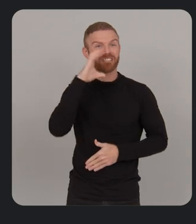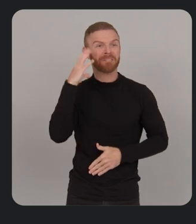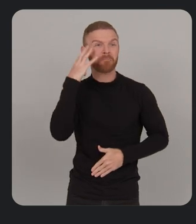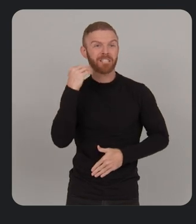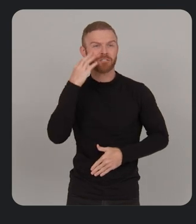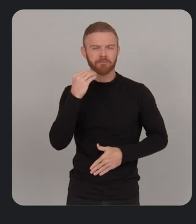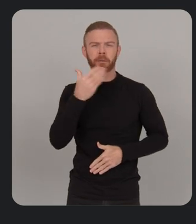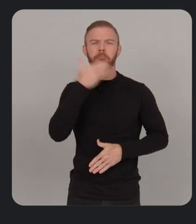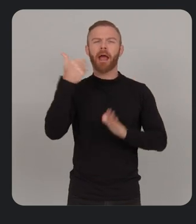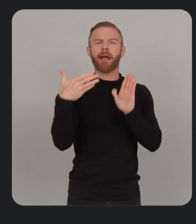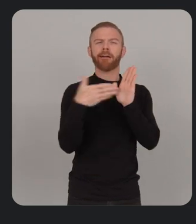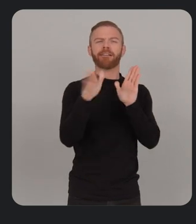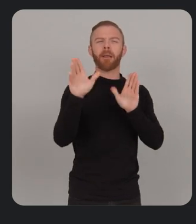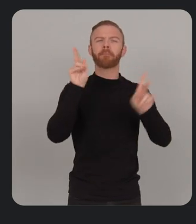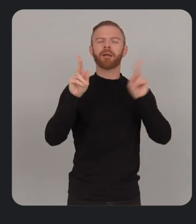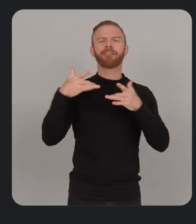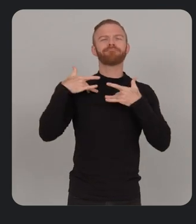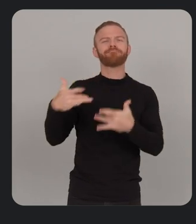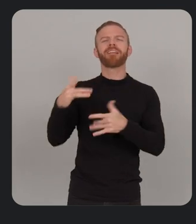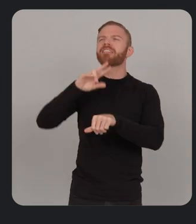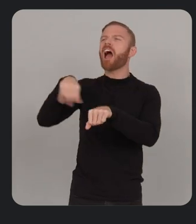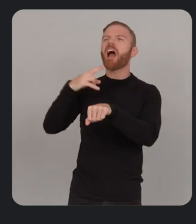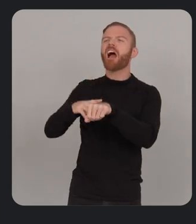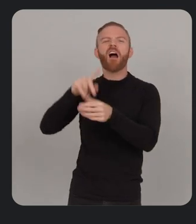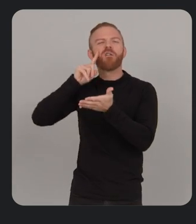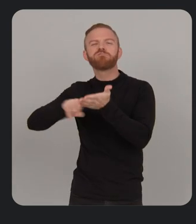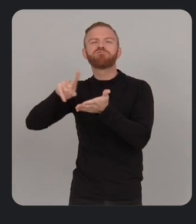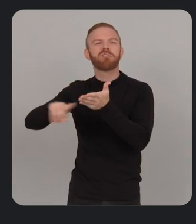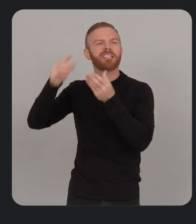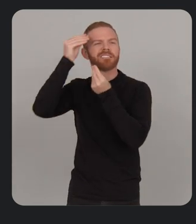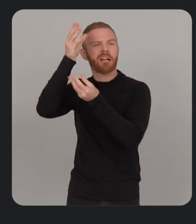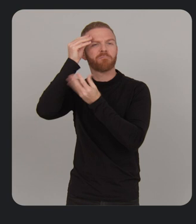that better reflect how people naturally explore information.